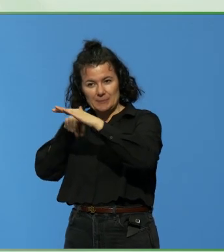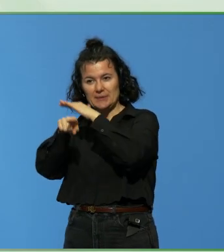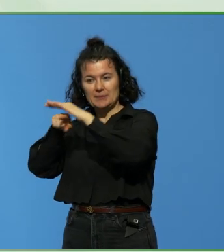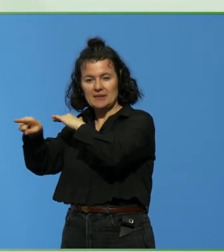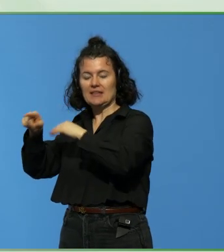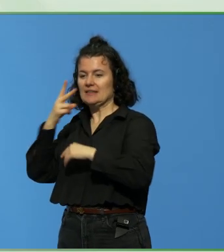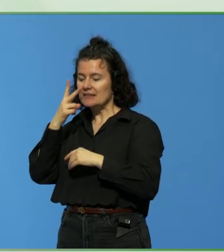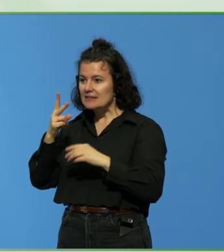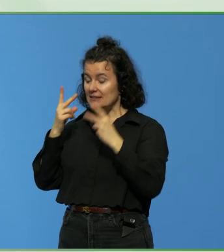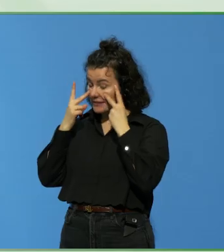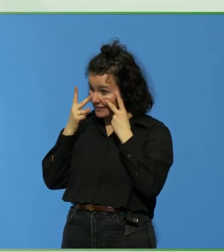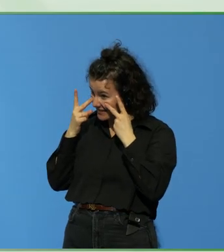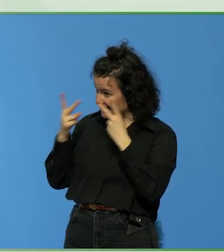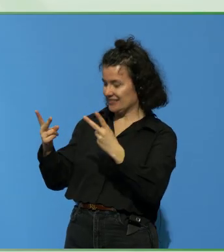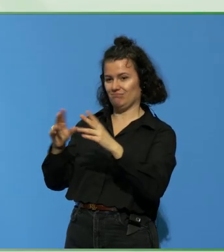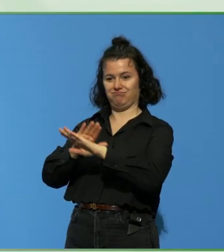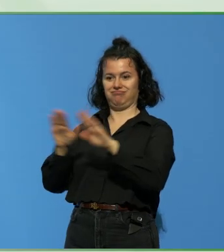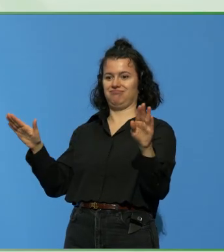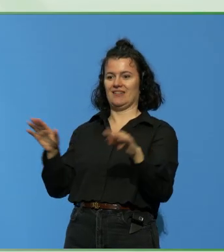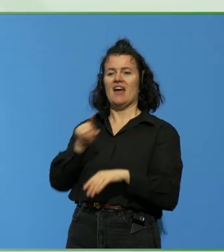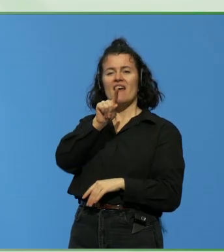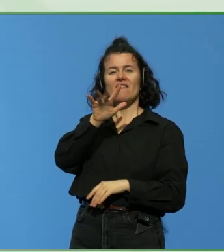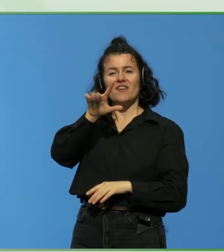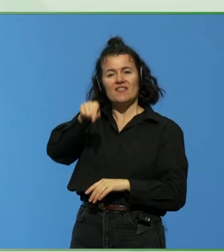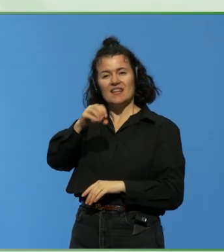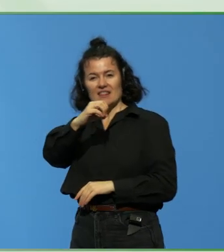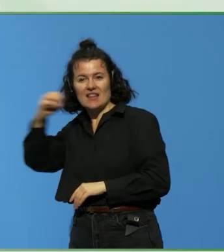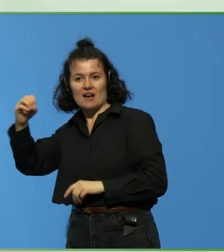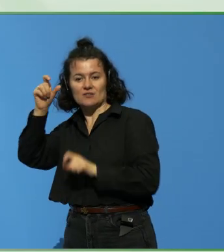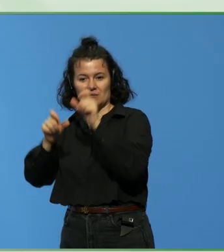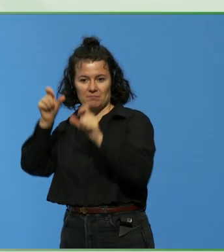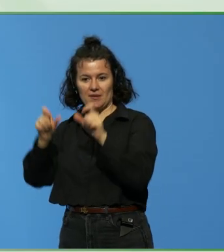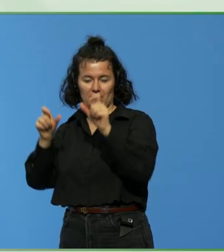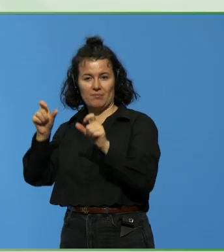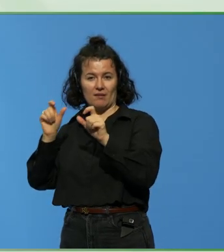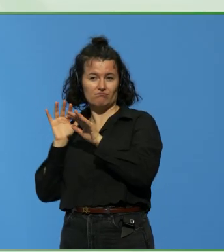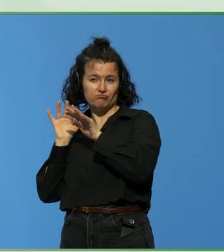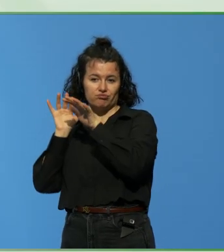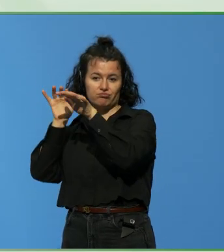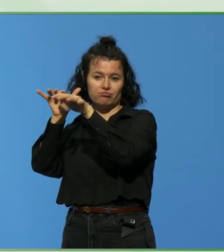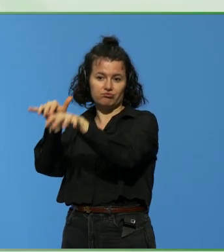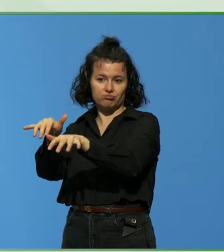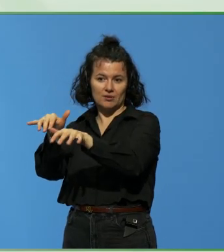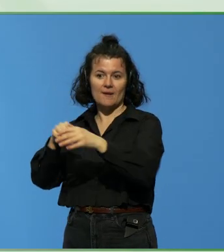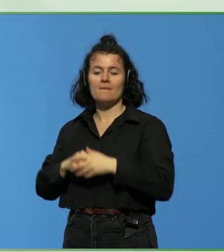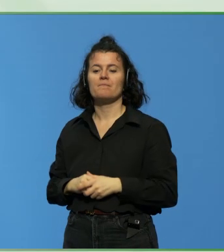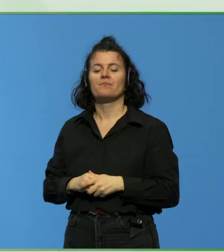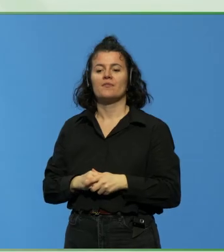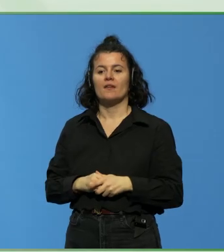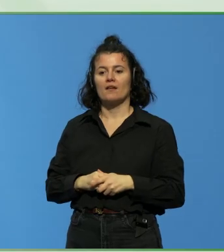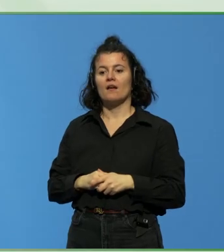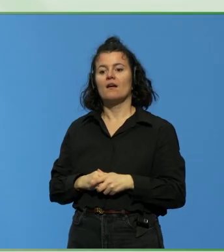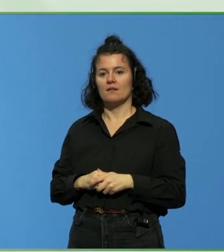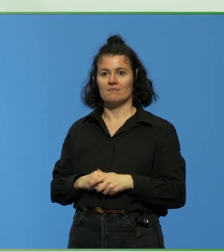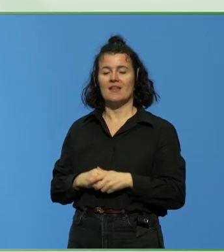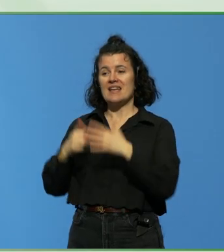15,000 visitors attended each day, and approximately 1 in 65 visitors reported having